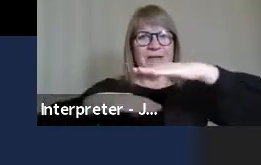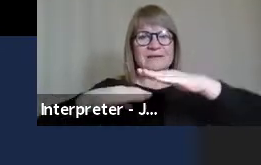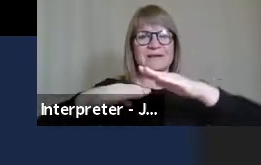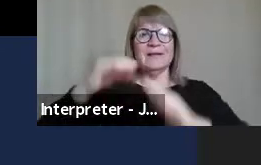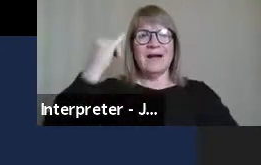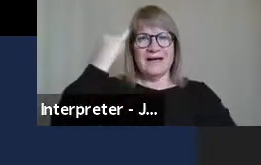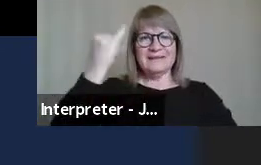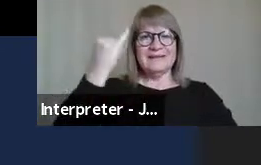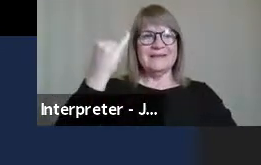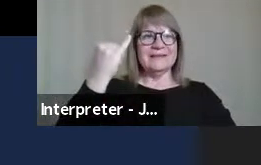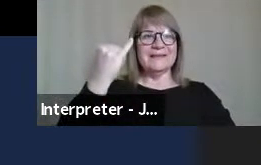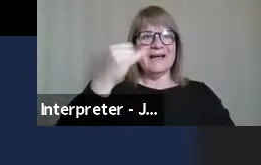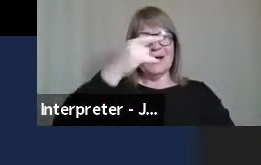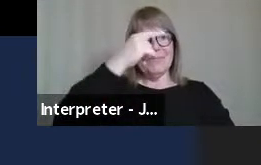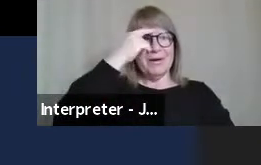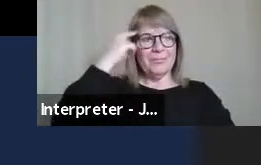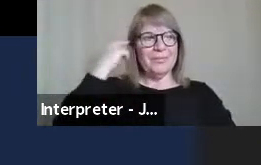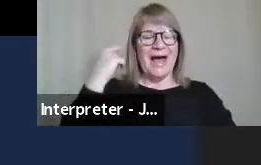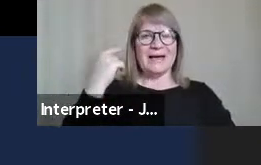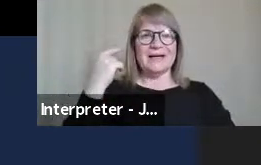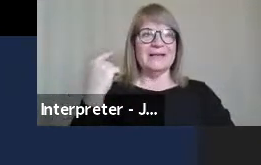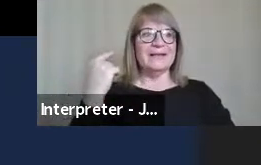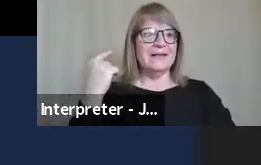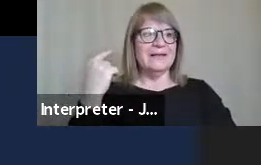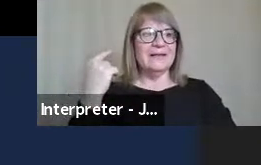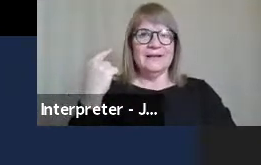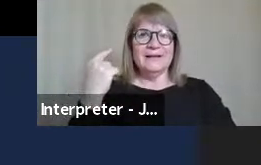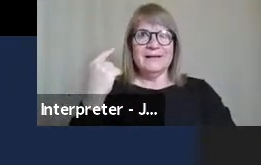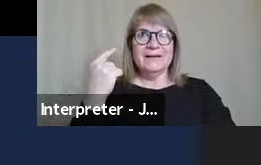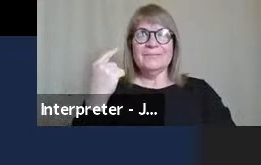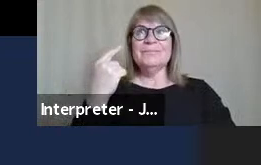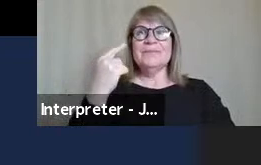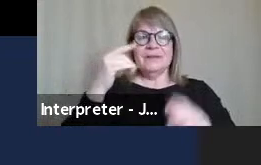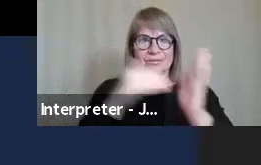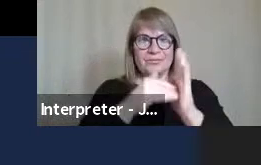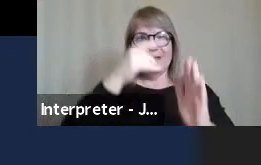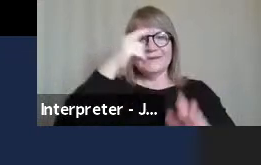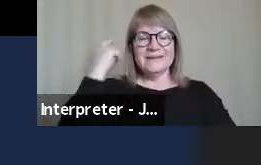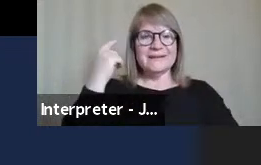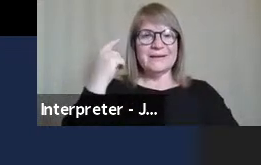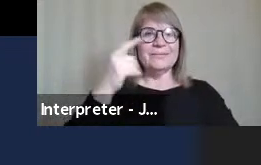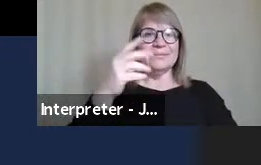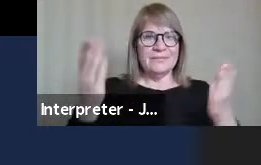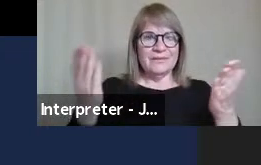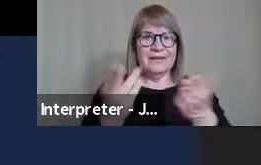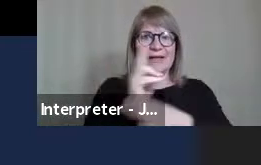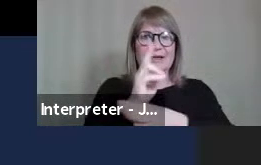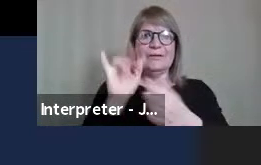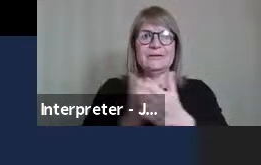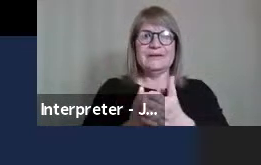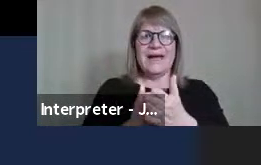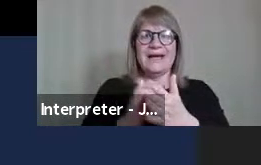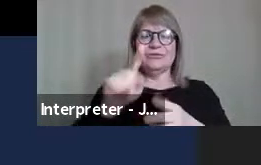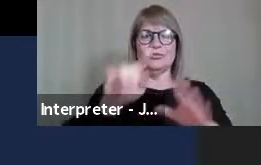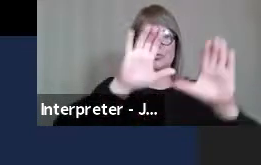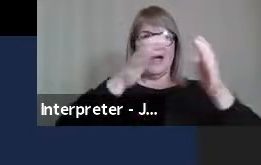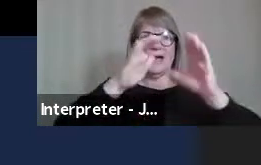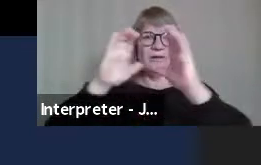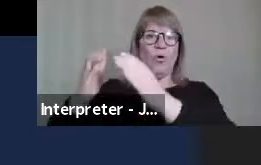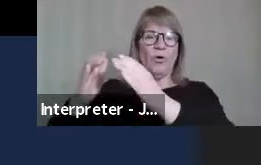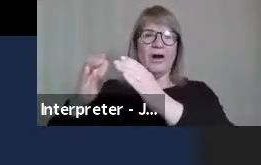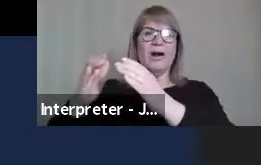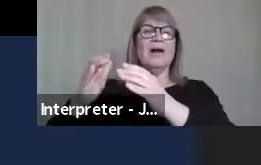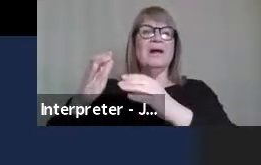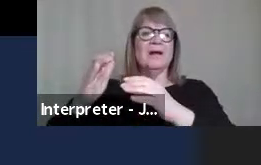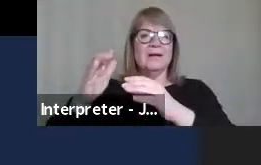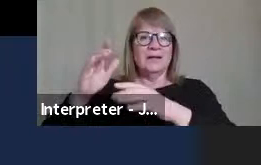supremacy as it used race to employ it employed it to categorize populations and conduct surveillance on black and brown